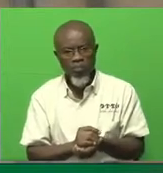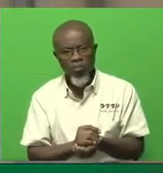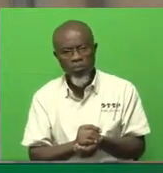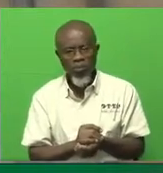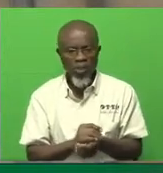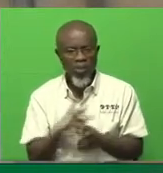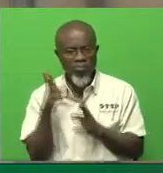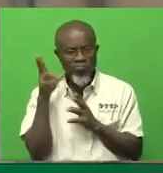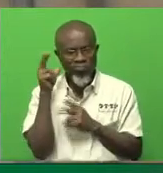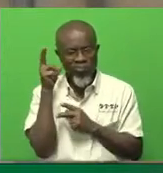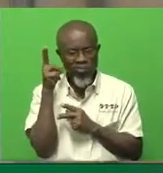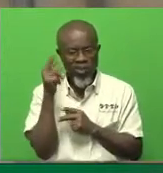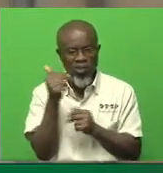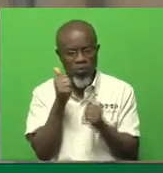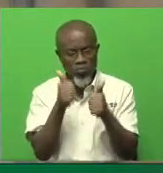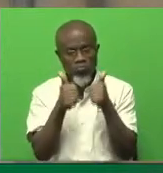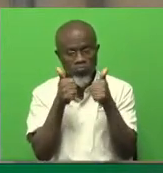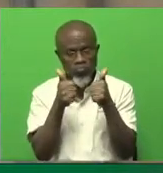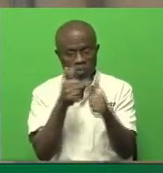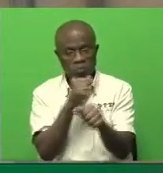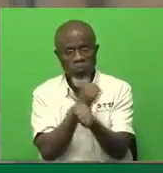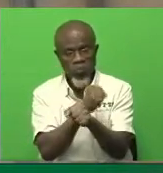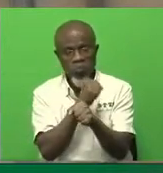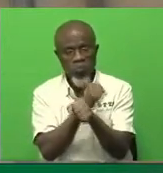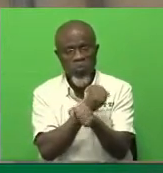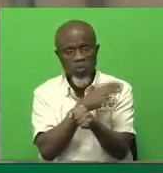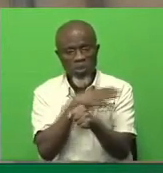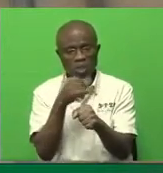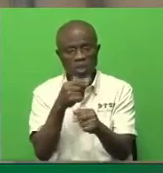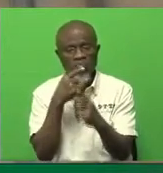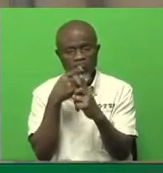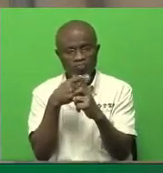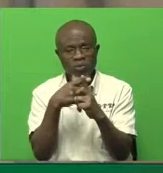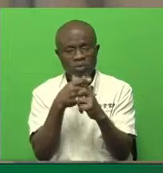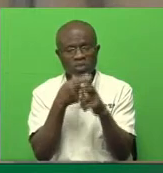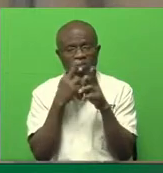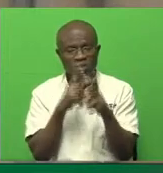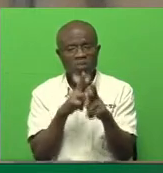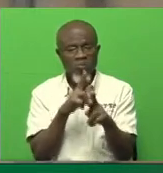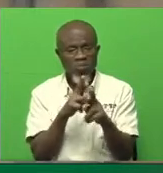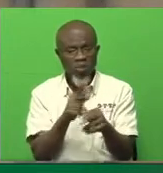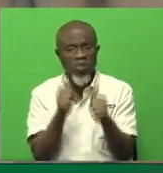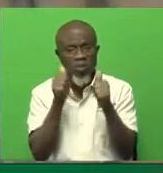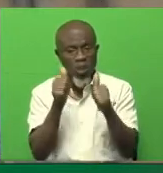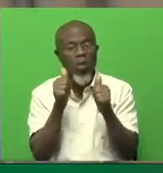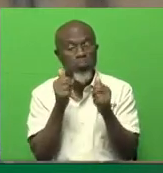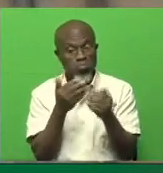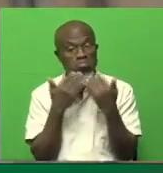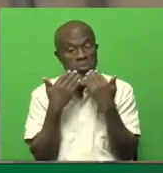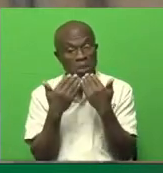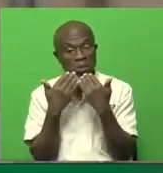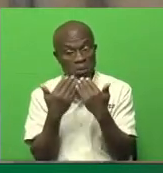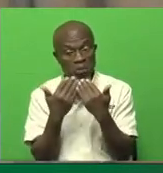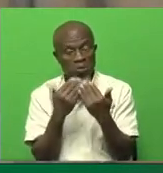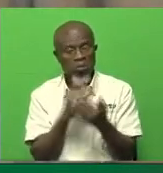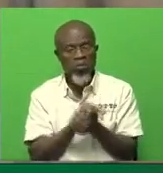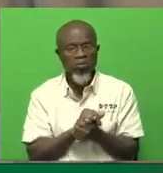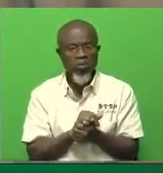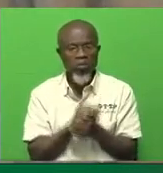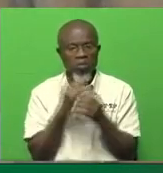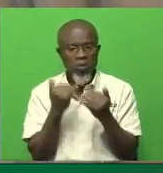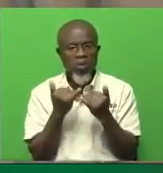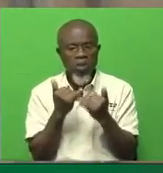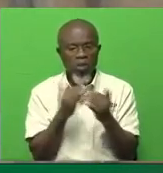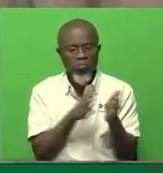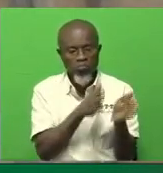response we are getting from the society Mr Deputy speaker as we move on now to some